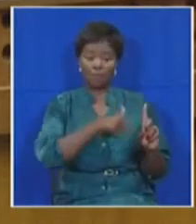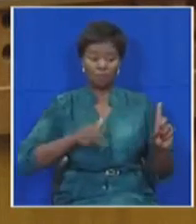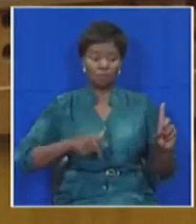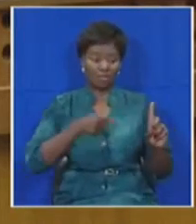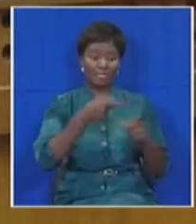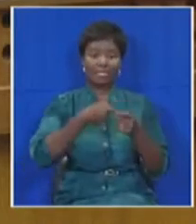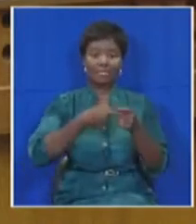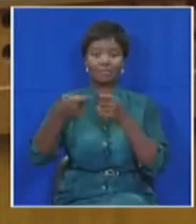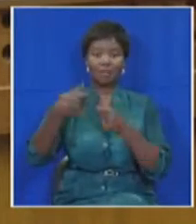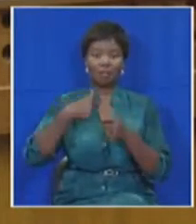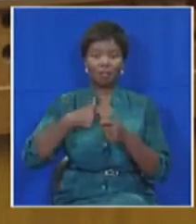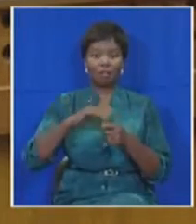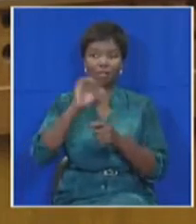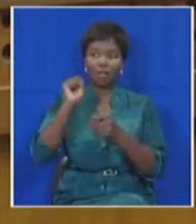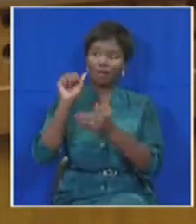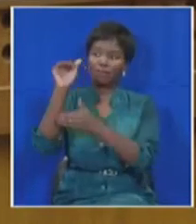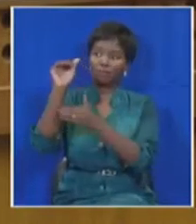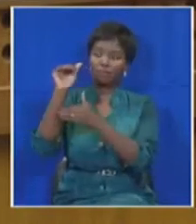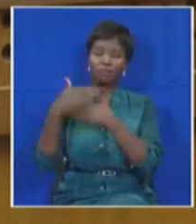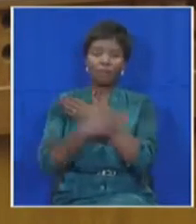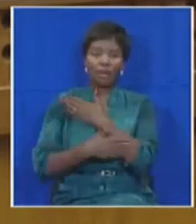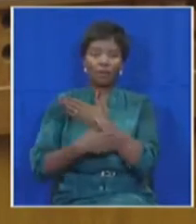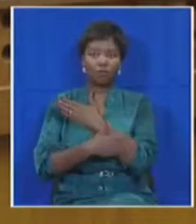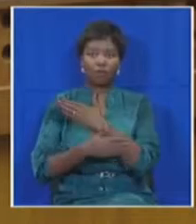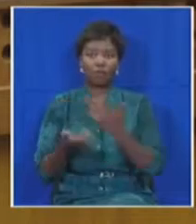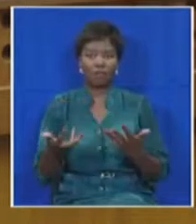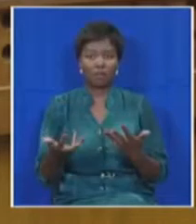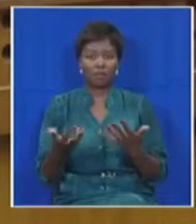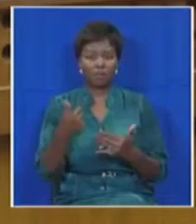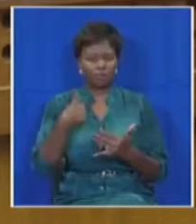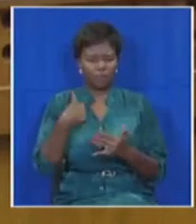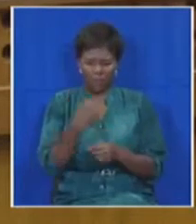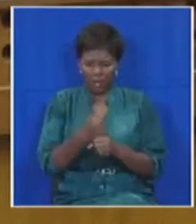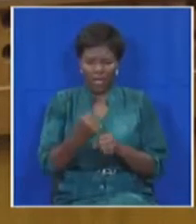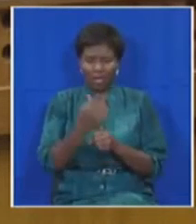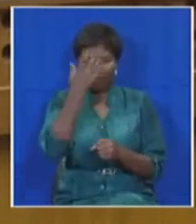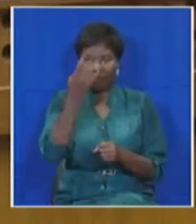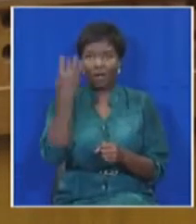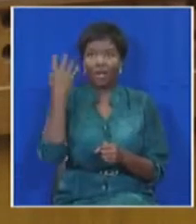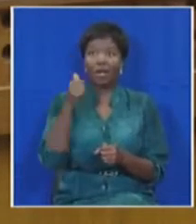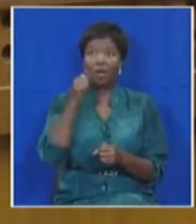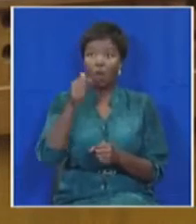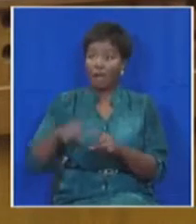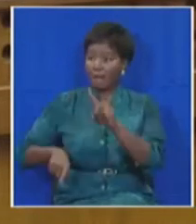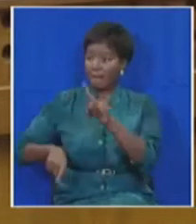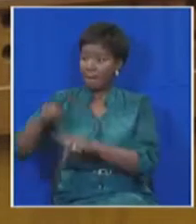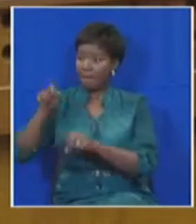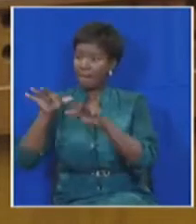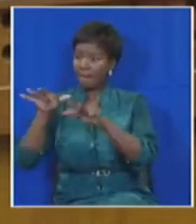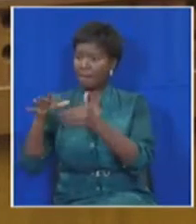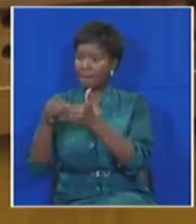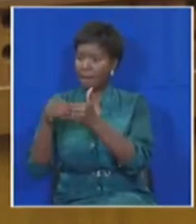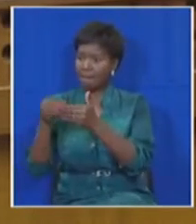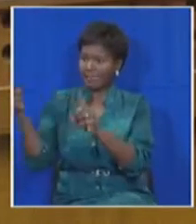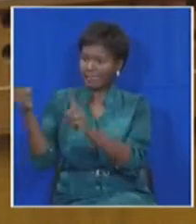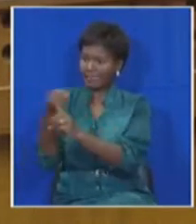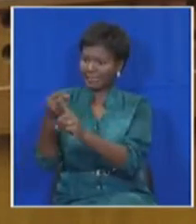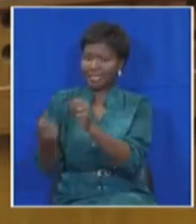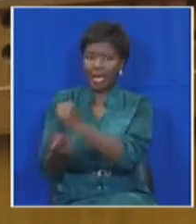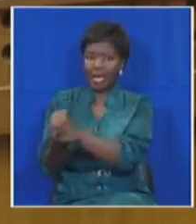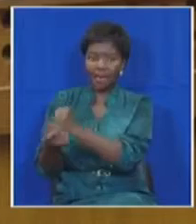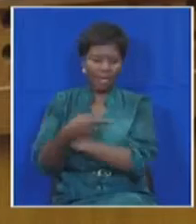foreign agents. We will never forget how he laughed. How he laughed at the violence visited